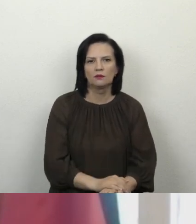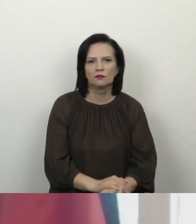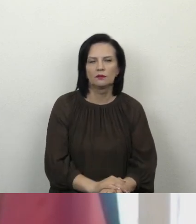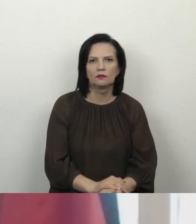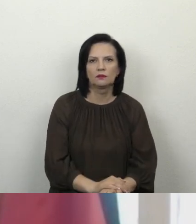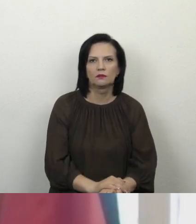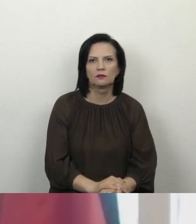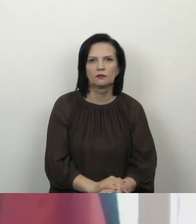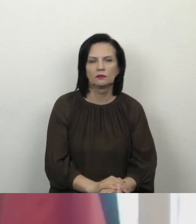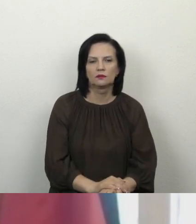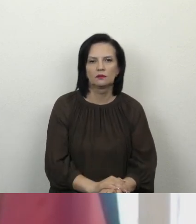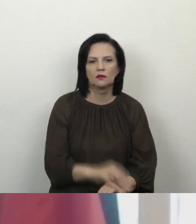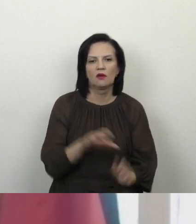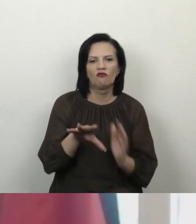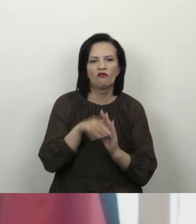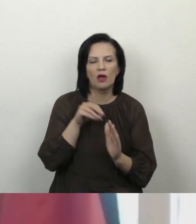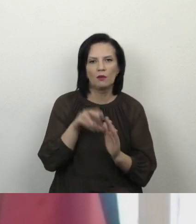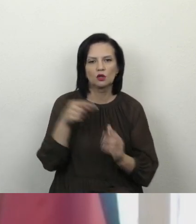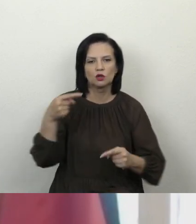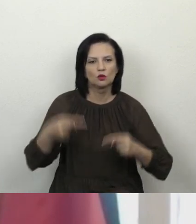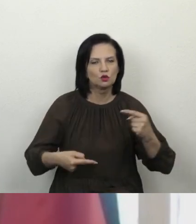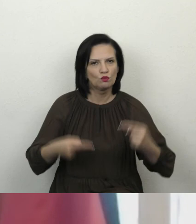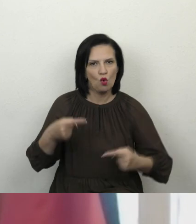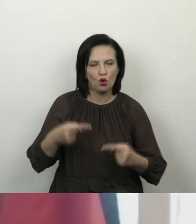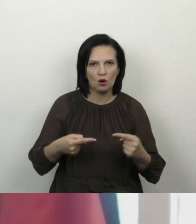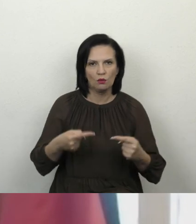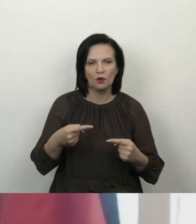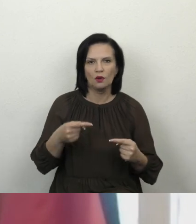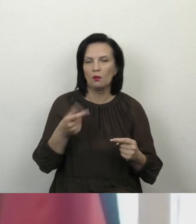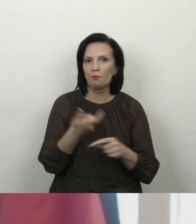it became more and more